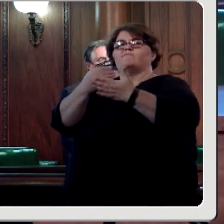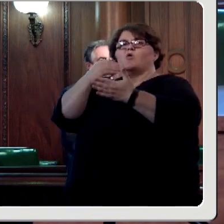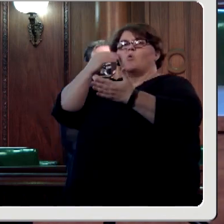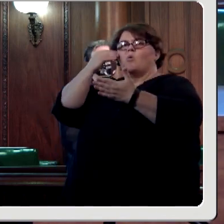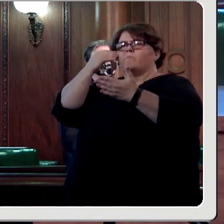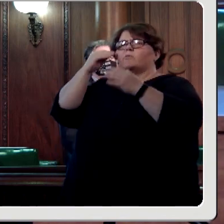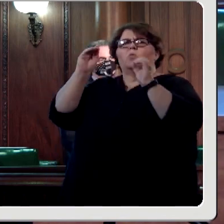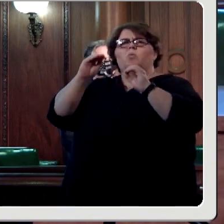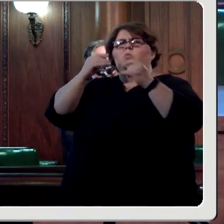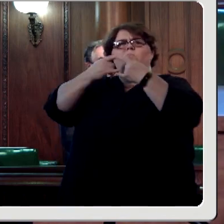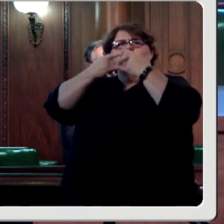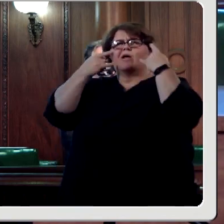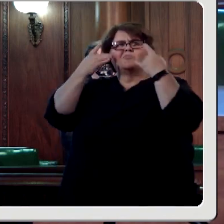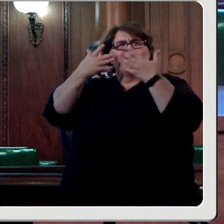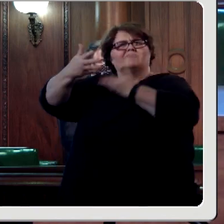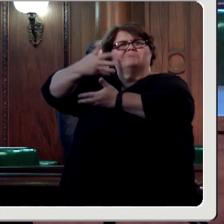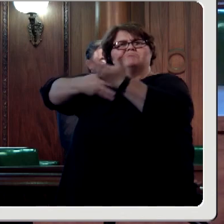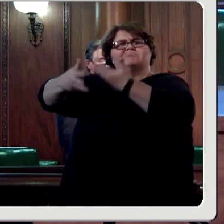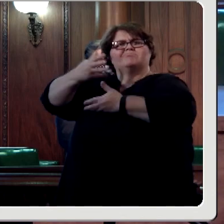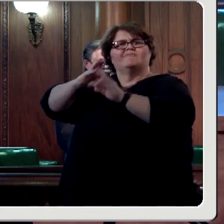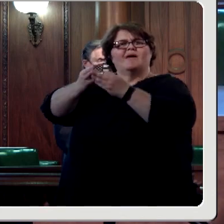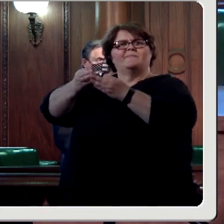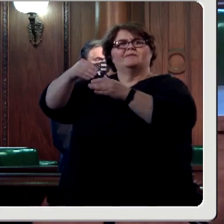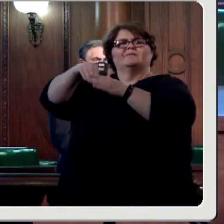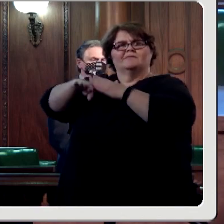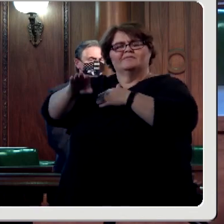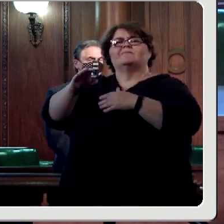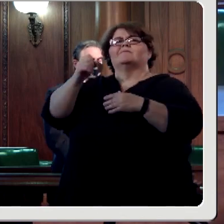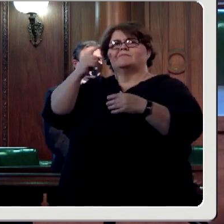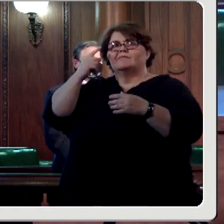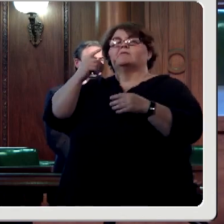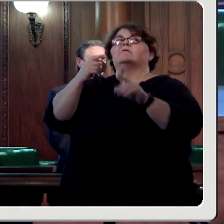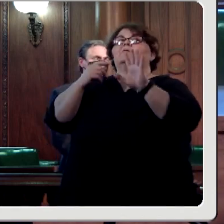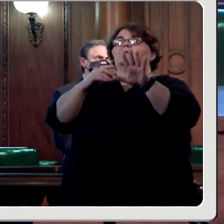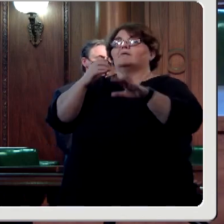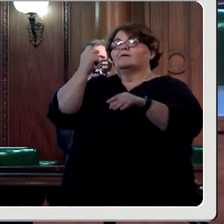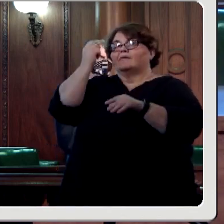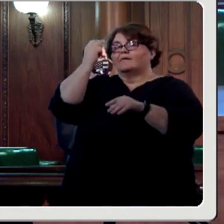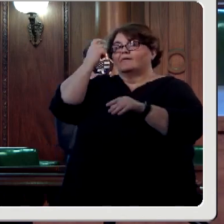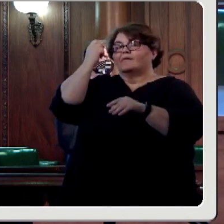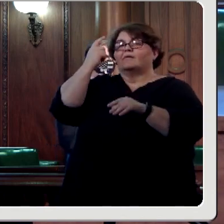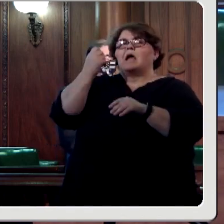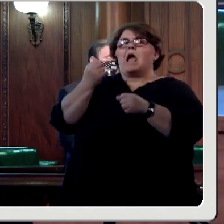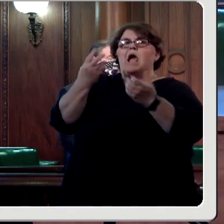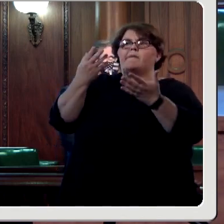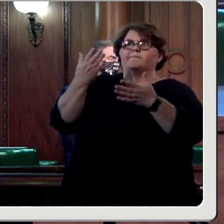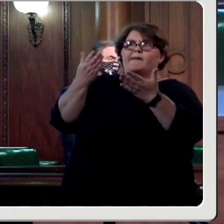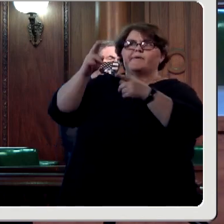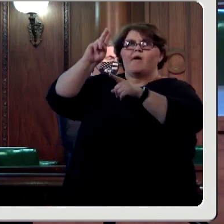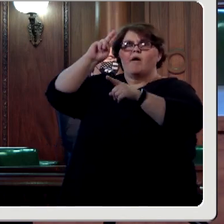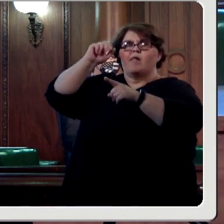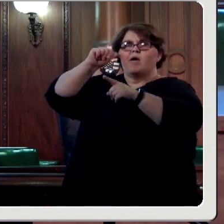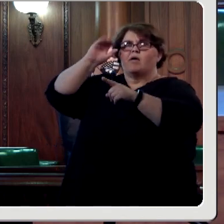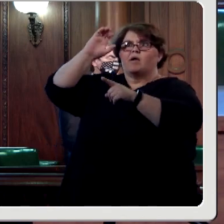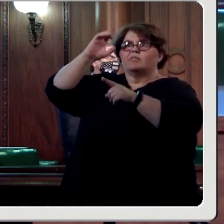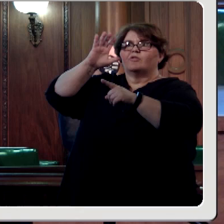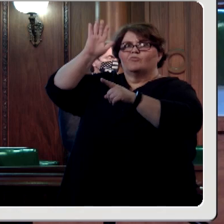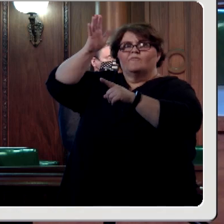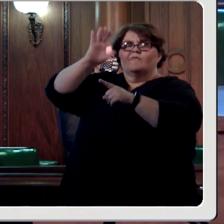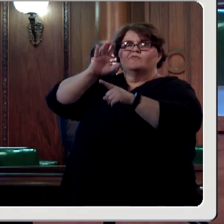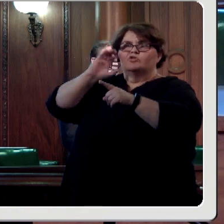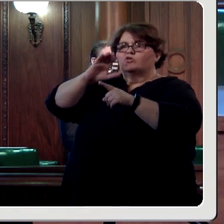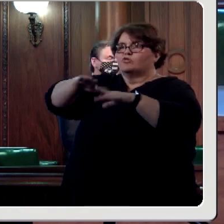It's difficult when a family unit is very large to maintain social distancing, or when a family is clustered